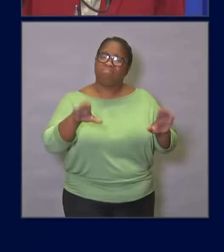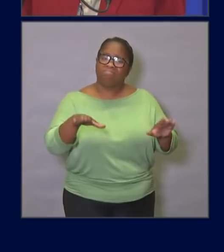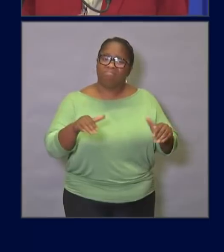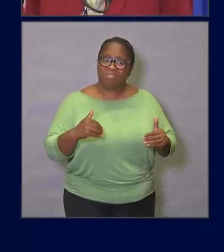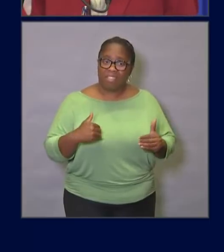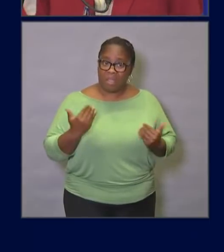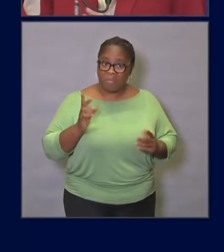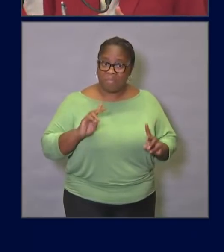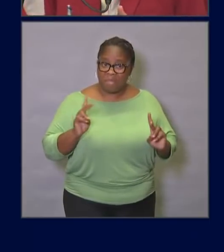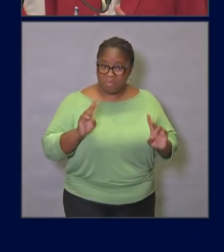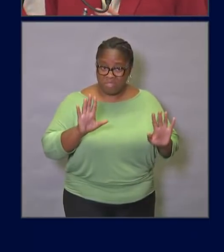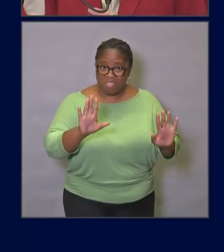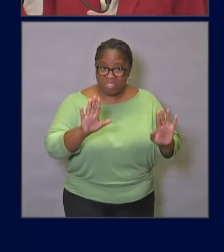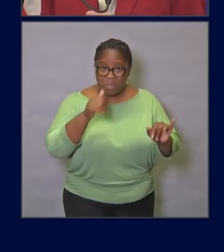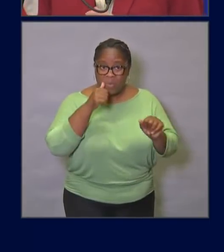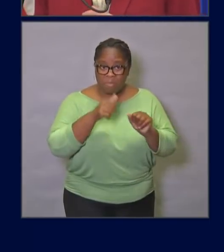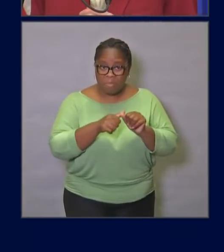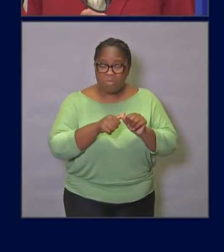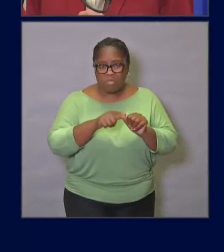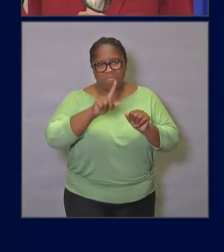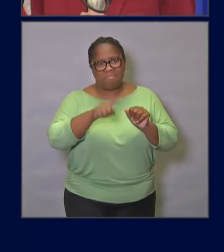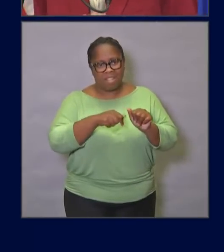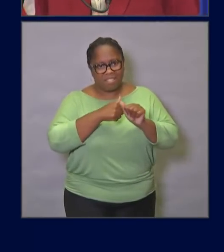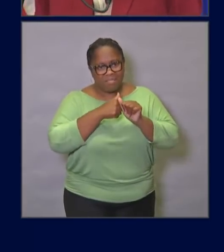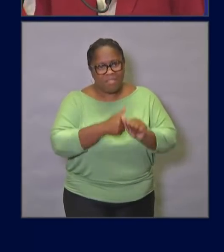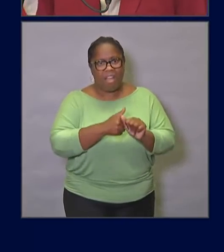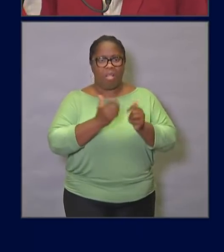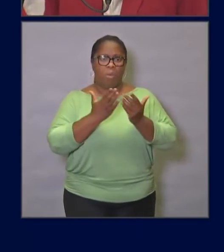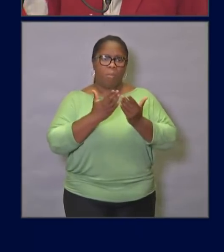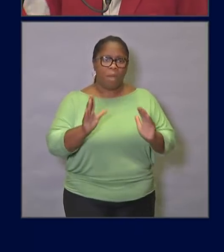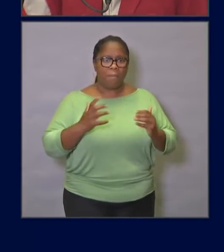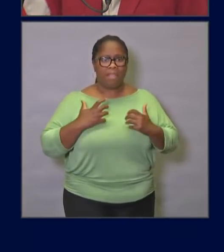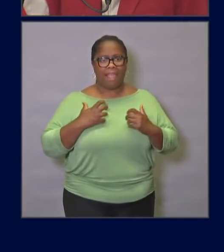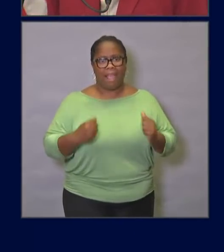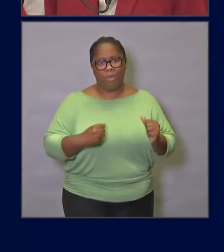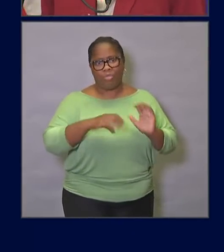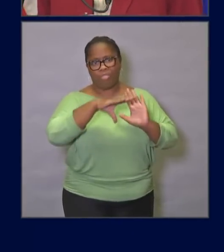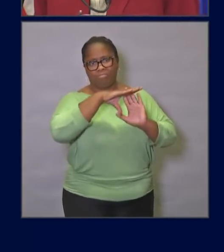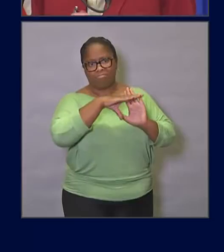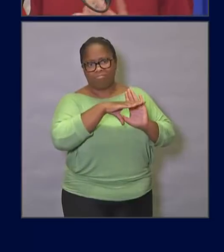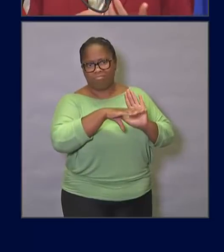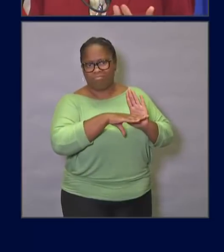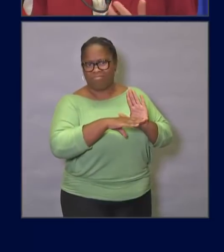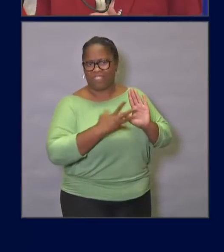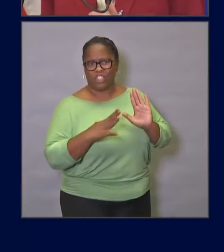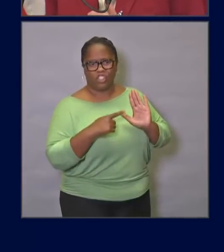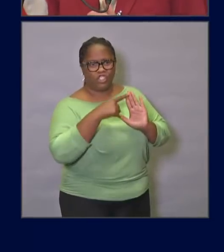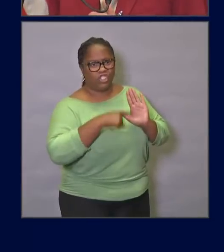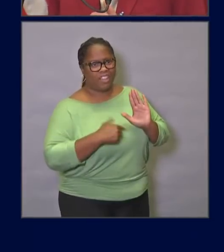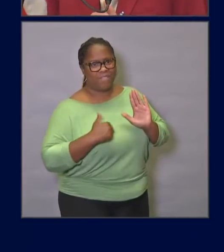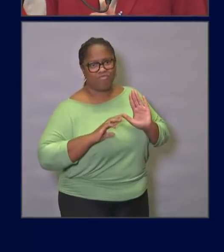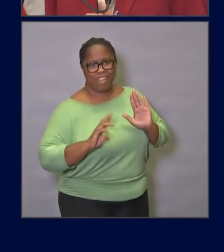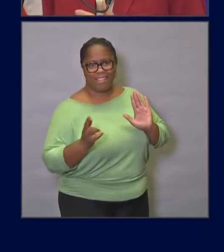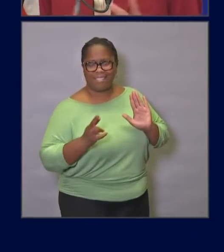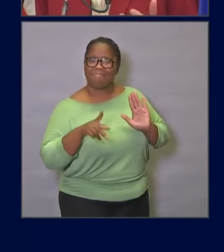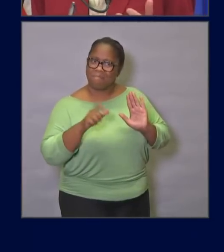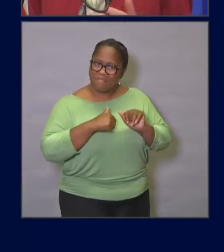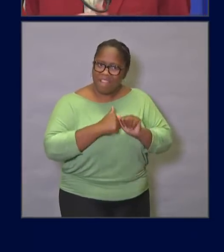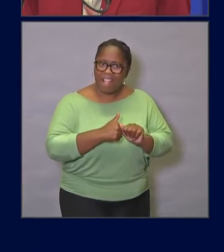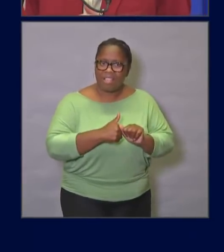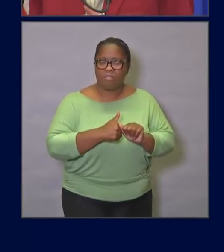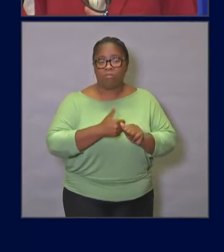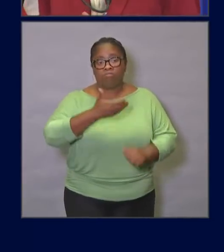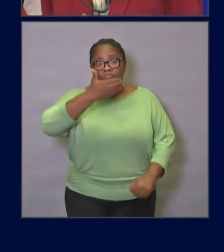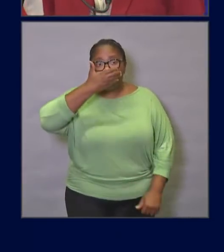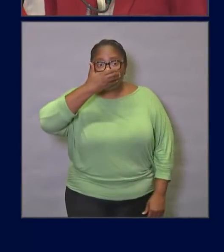young people, they do need to abide by the public health directives that are in place. They need to wear their face coverings. They shouldn't